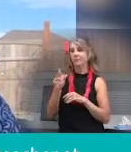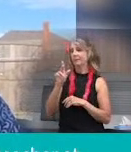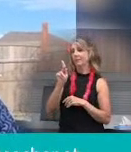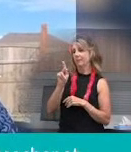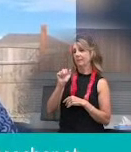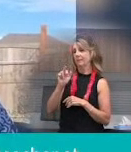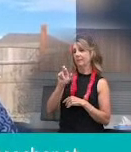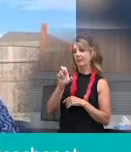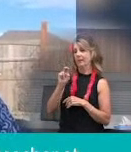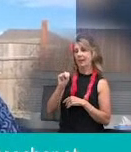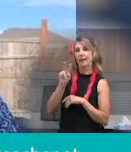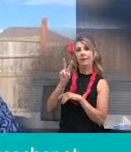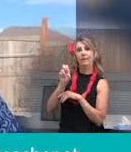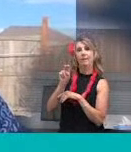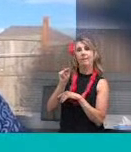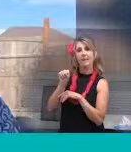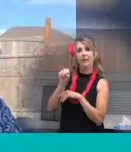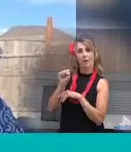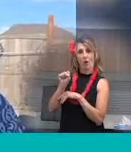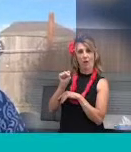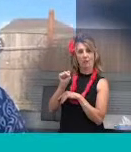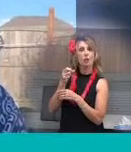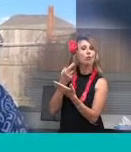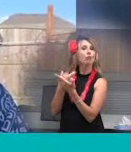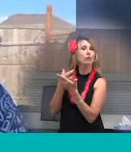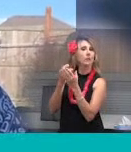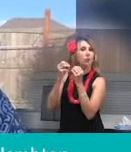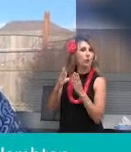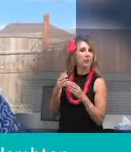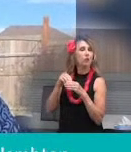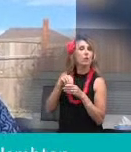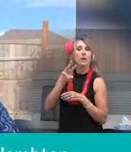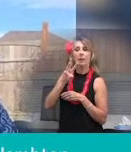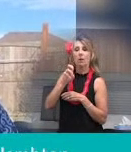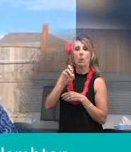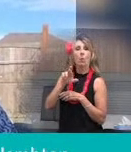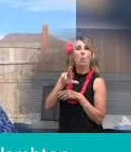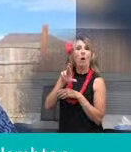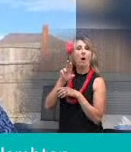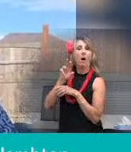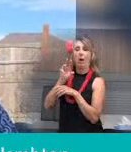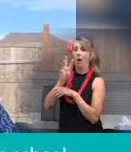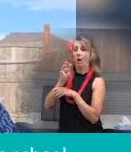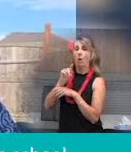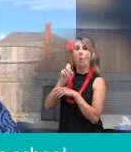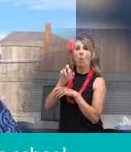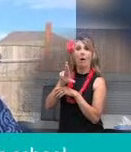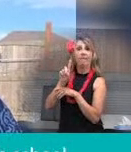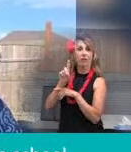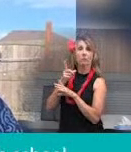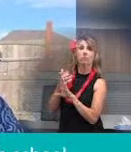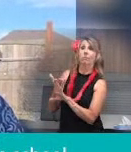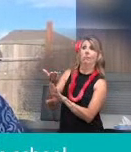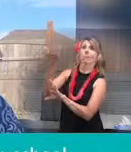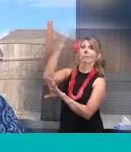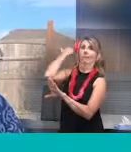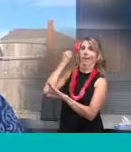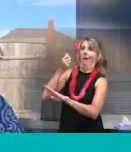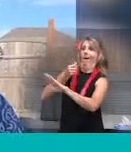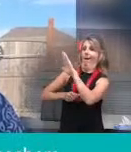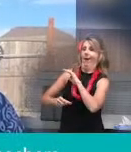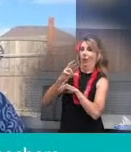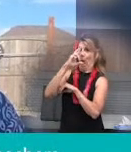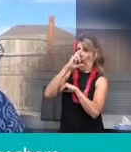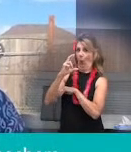Karen Vanos, Program Resource Teacher at St. Peter Canisius. Karen was hired by the former Lambton County Roman Catholic Separate School